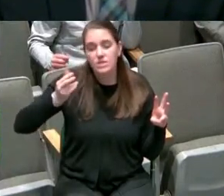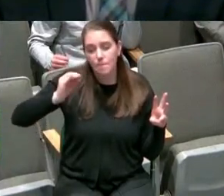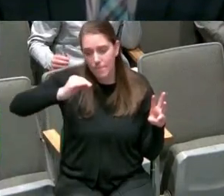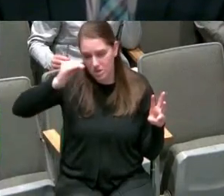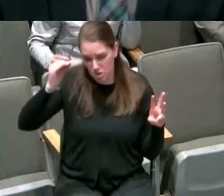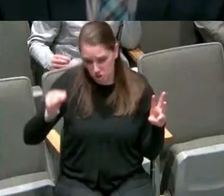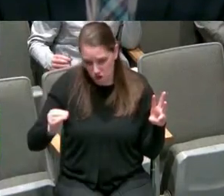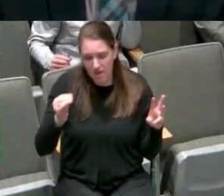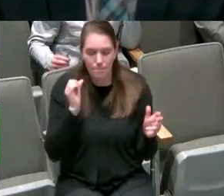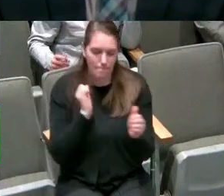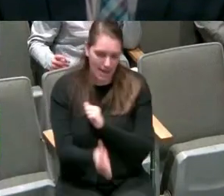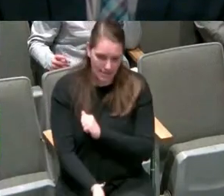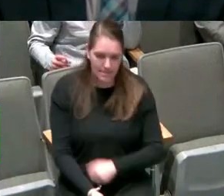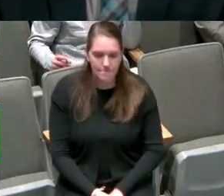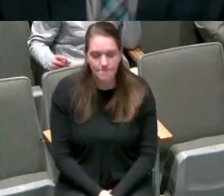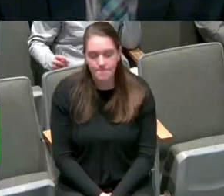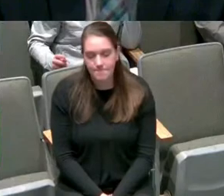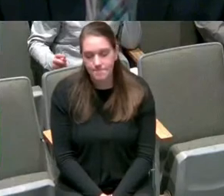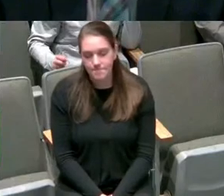it passes